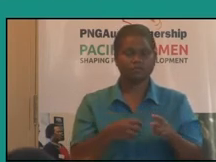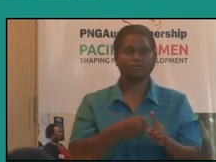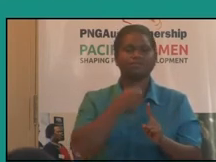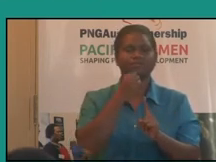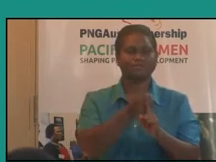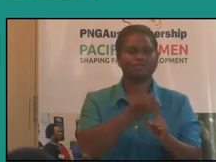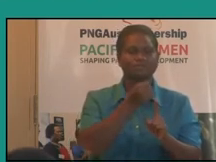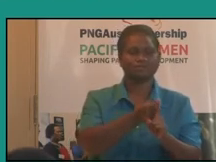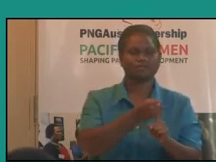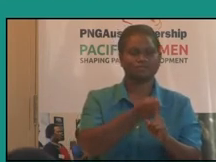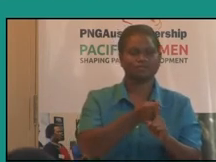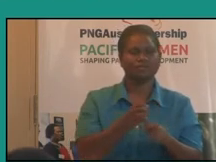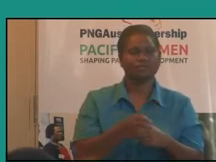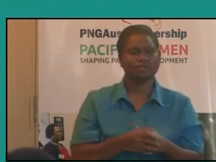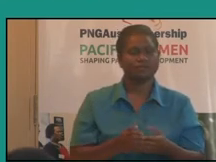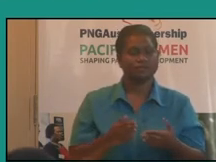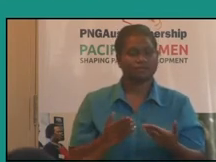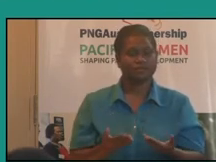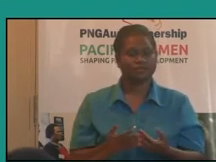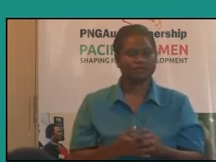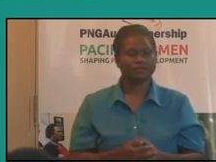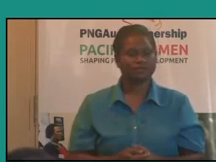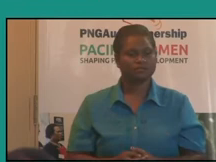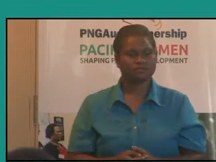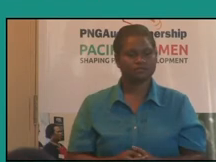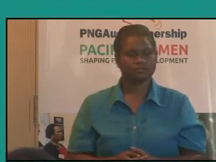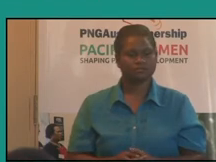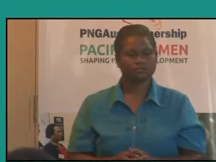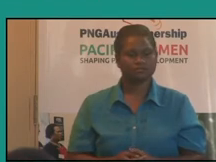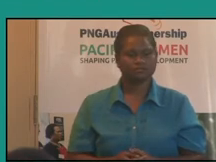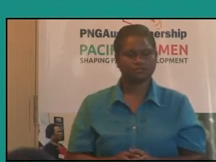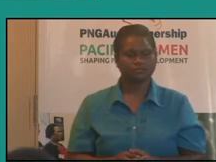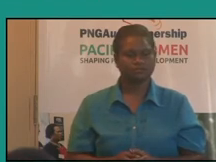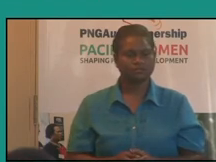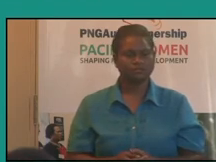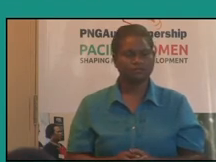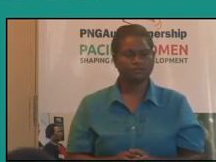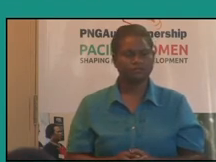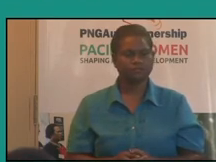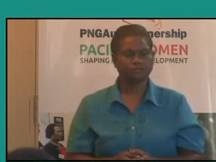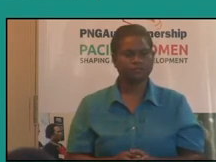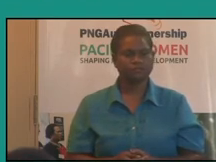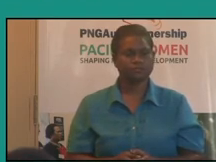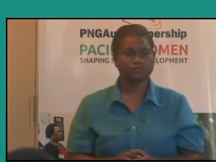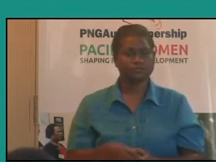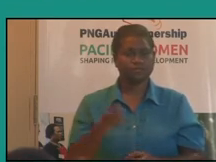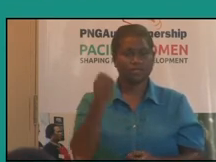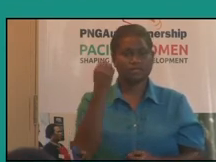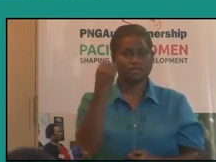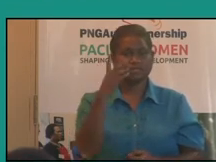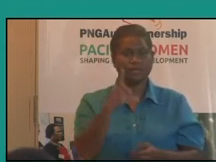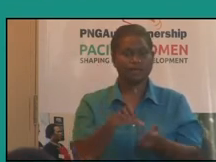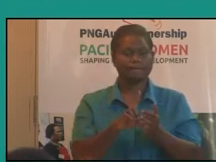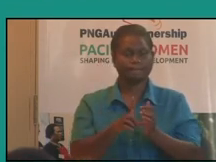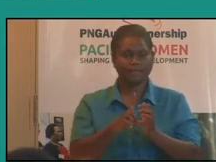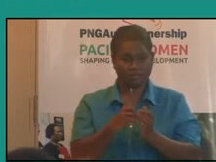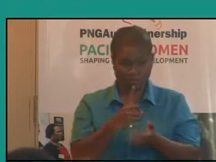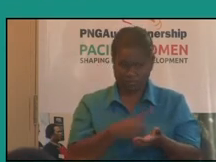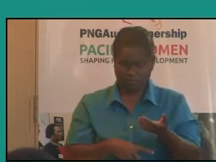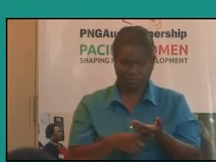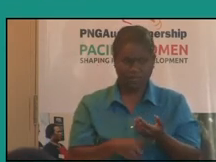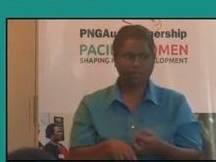itself. I've just been given a sign to say that we've got 10 minutes left. Dr. Kwa, there's an